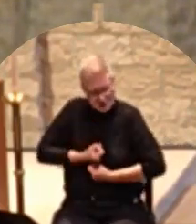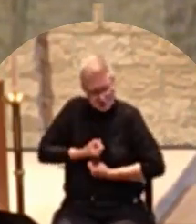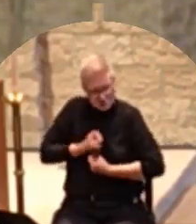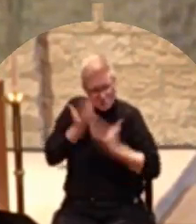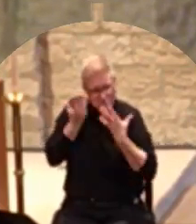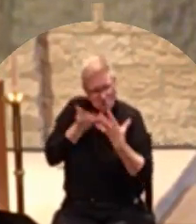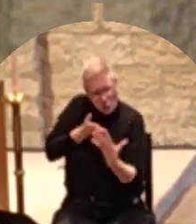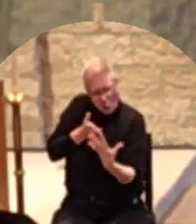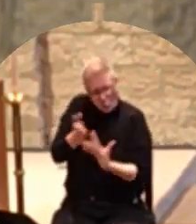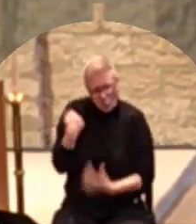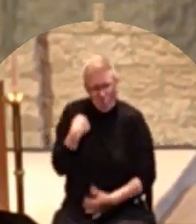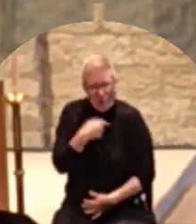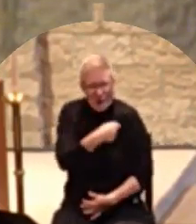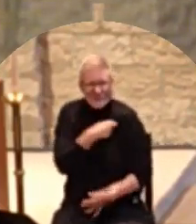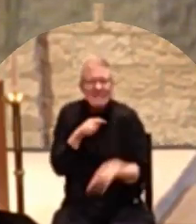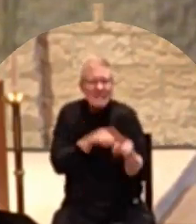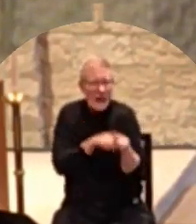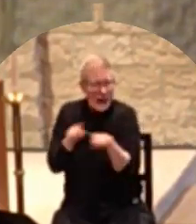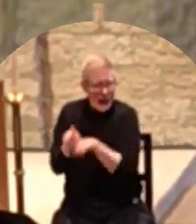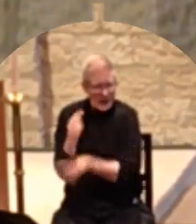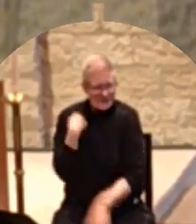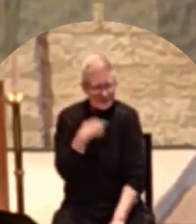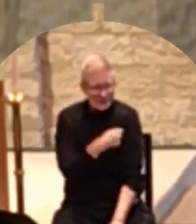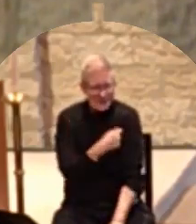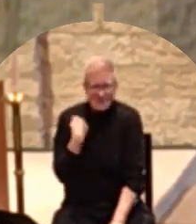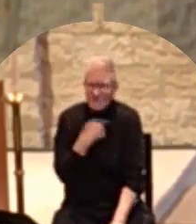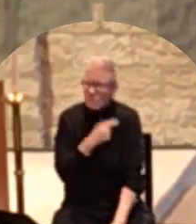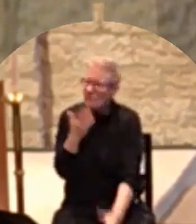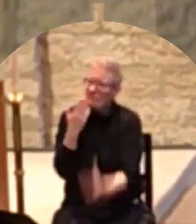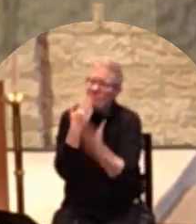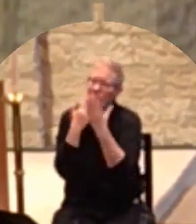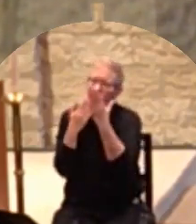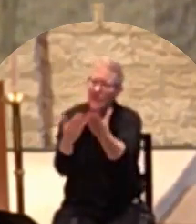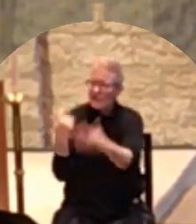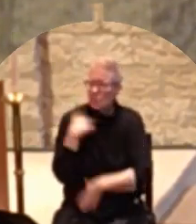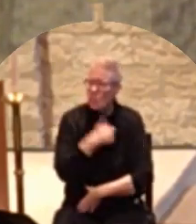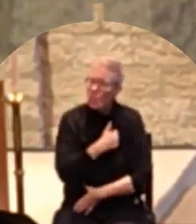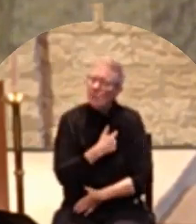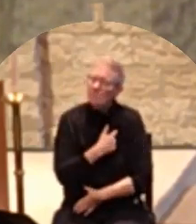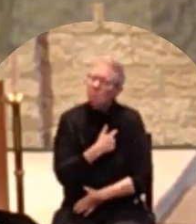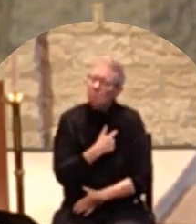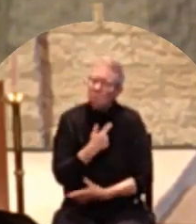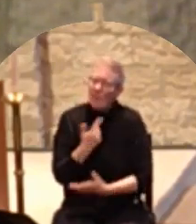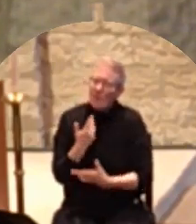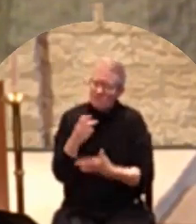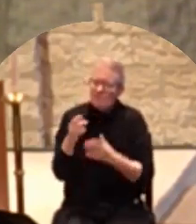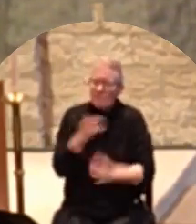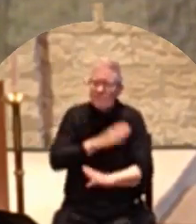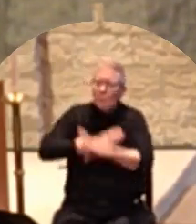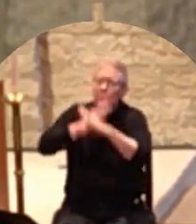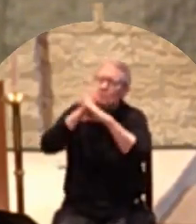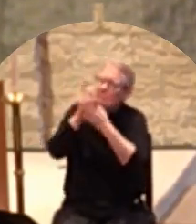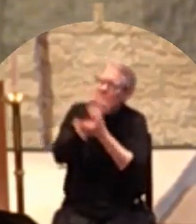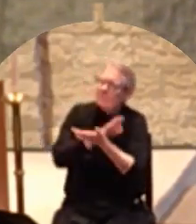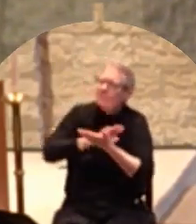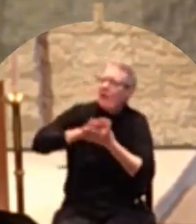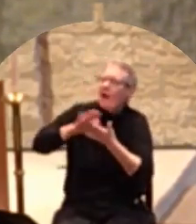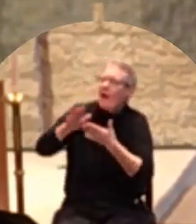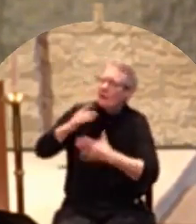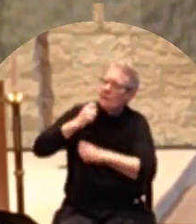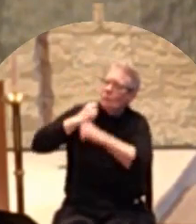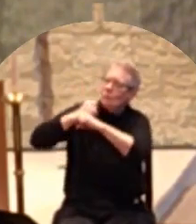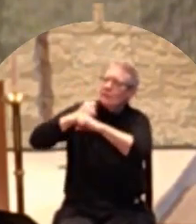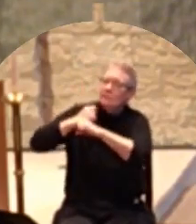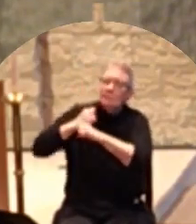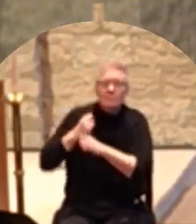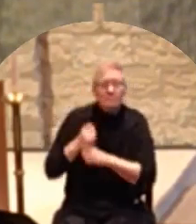it. And we give thanks that we are divinely protected. We give thanks that the radiating life of God, the health